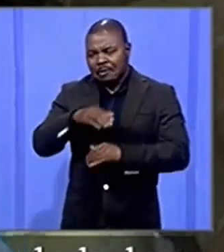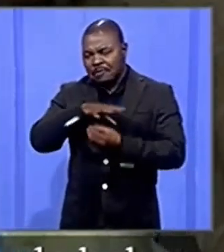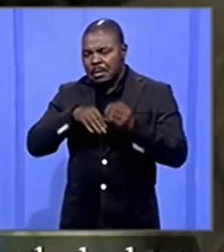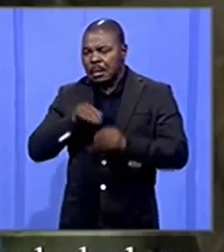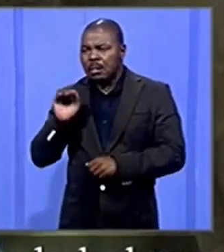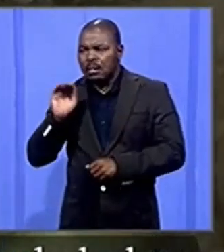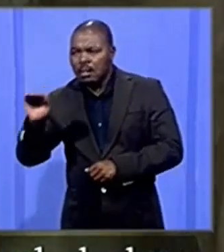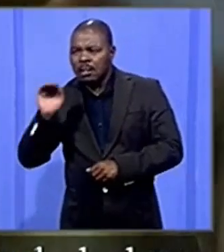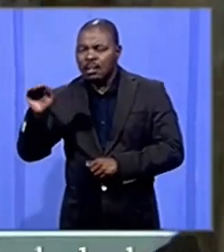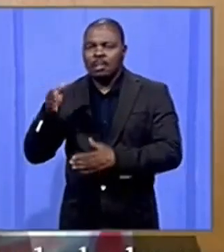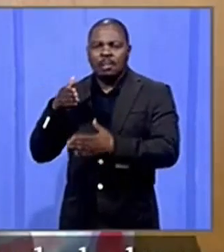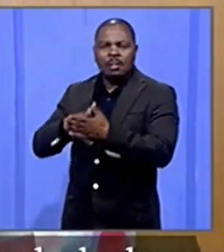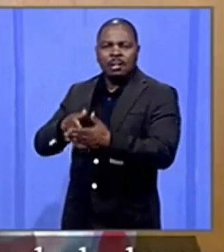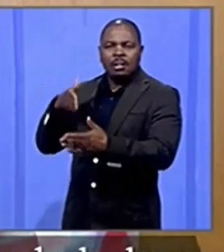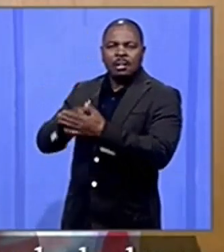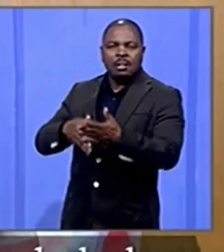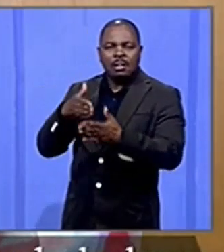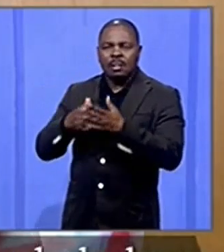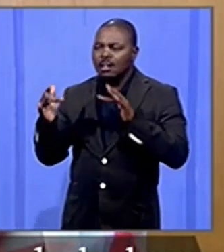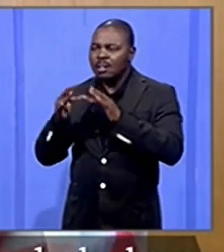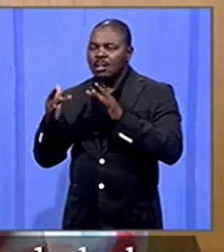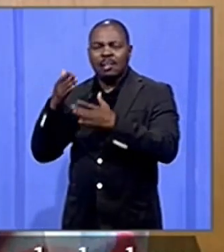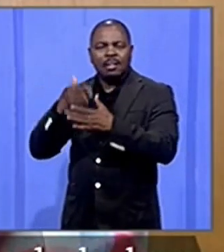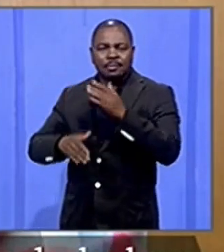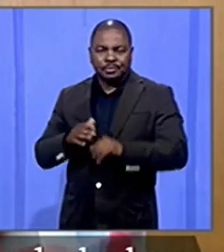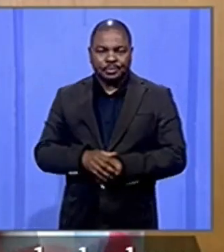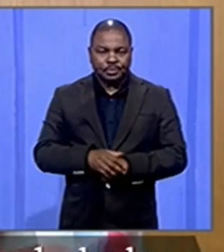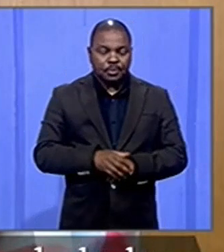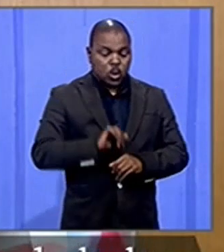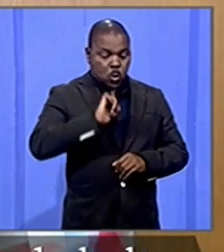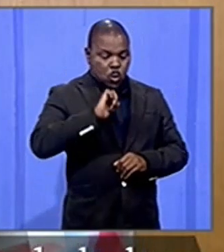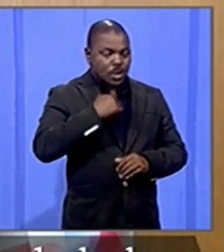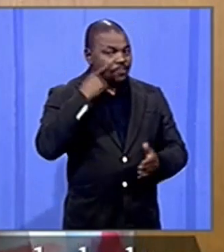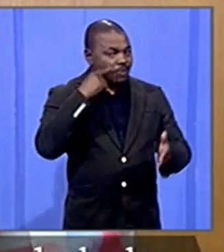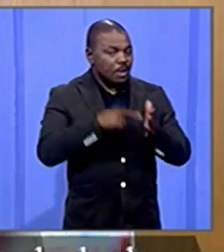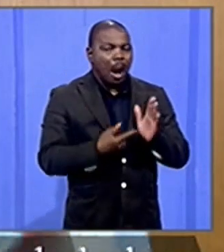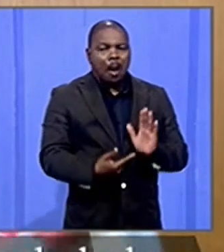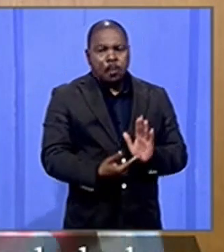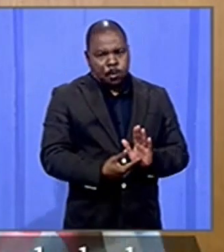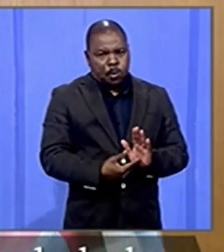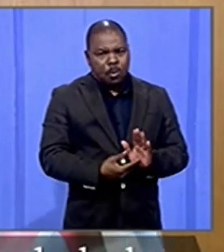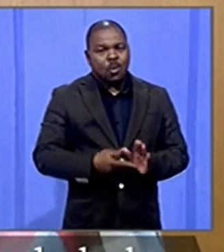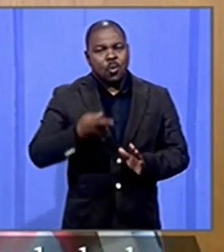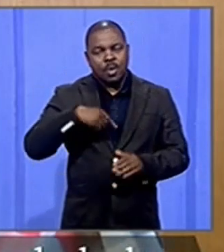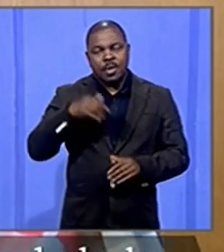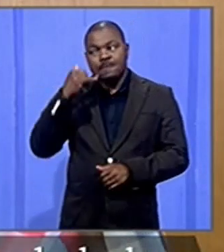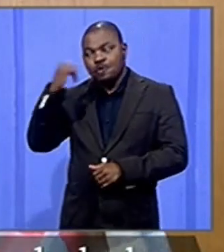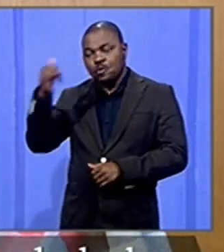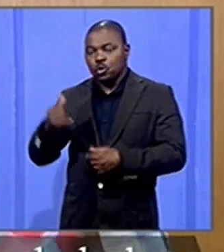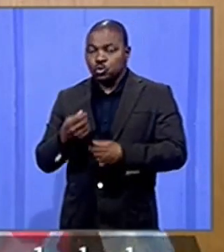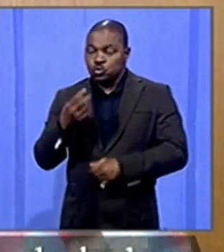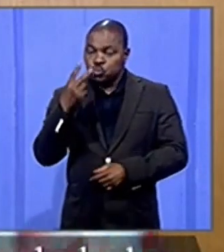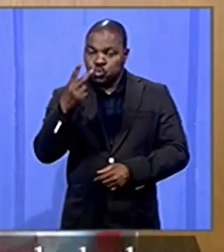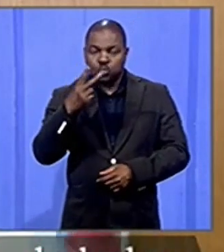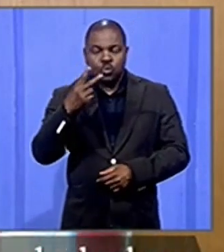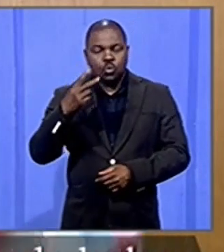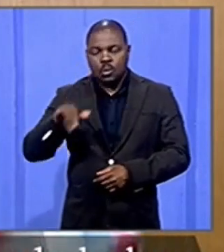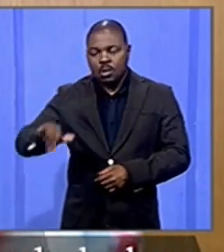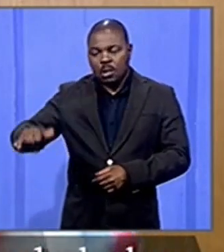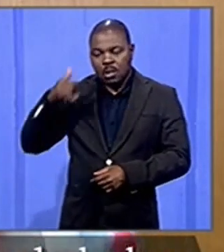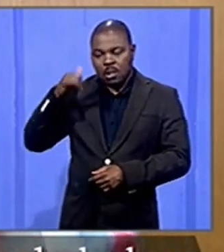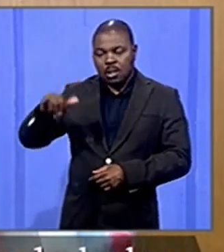mme go retela. We have evidence in our records that we called, there were 2 landlines and a cell phone number